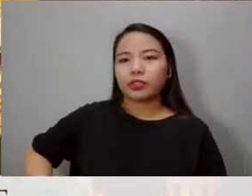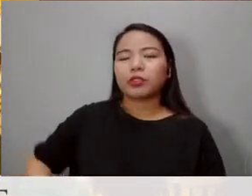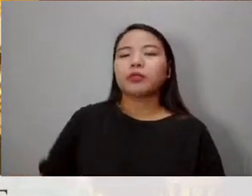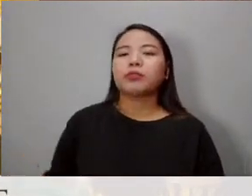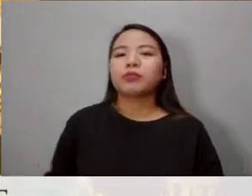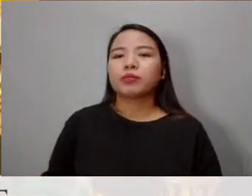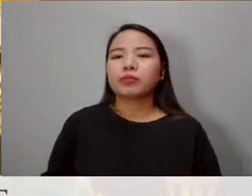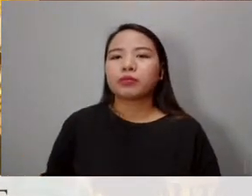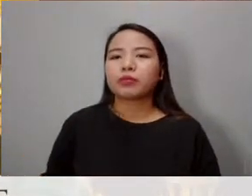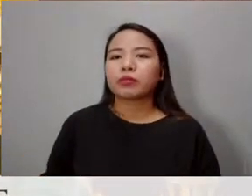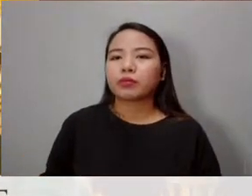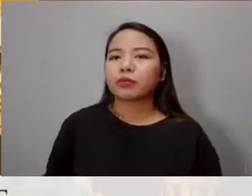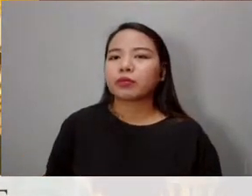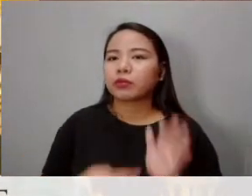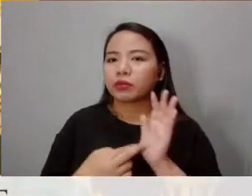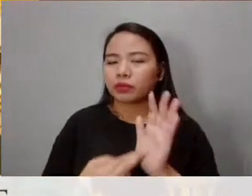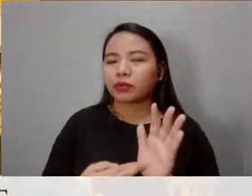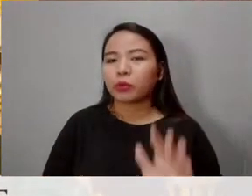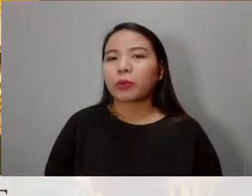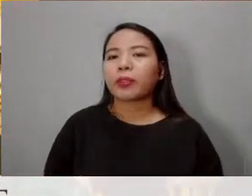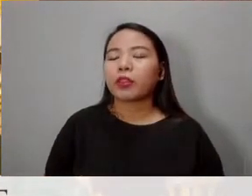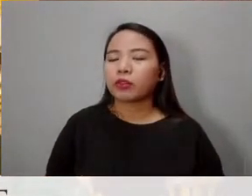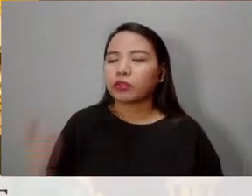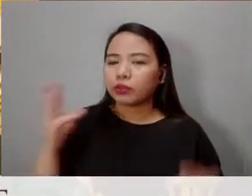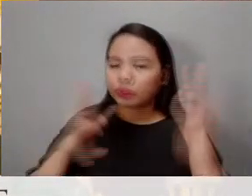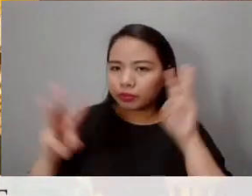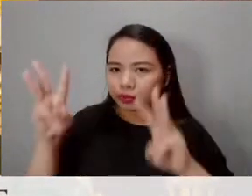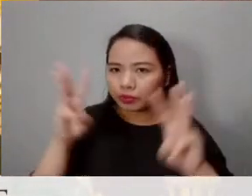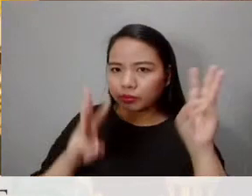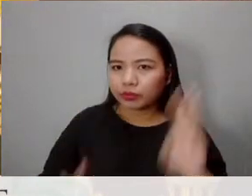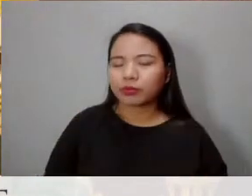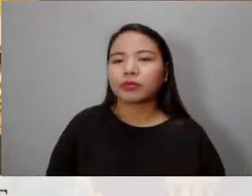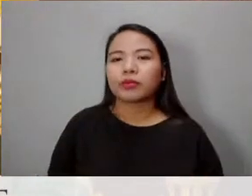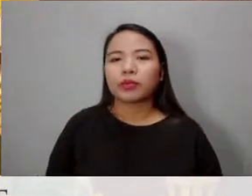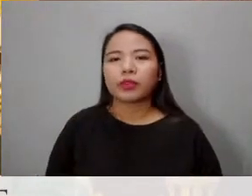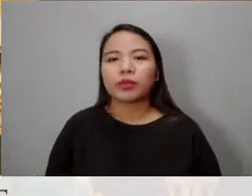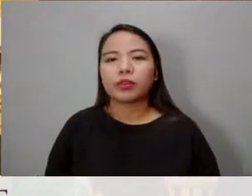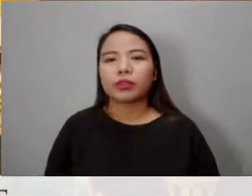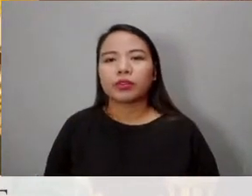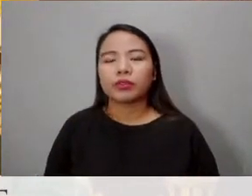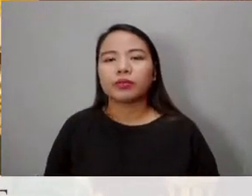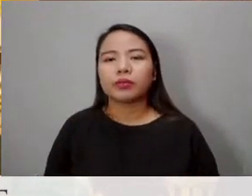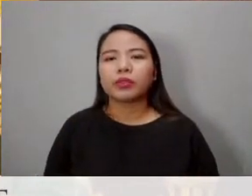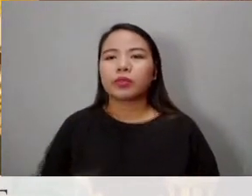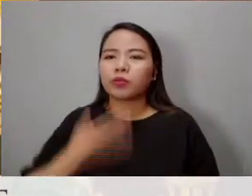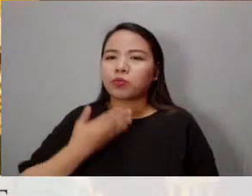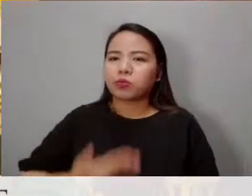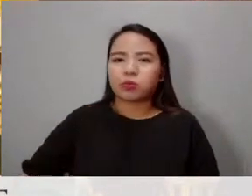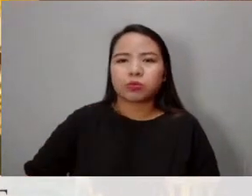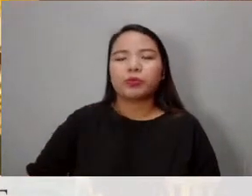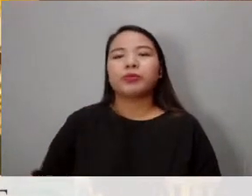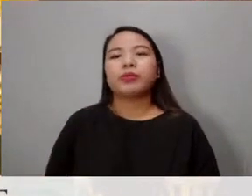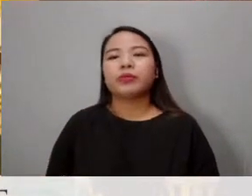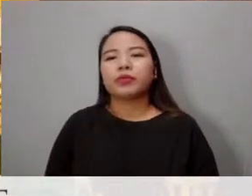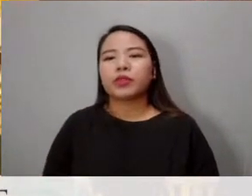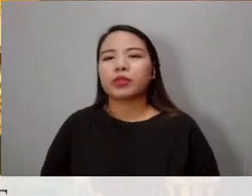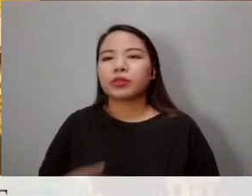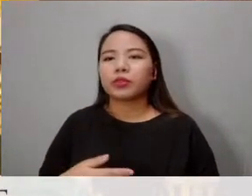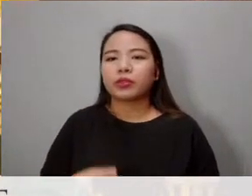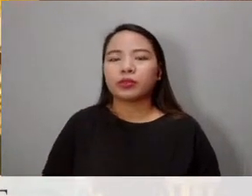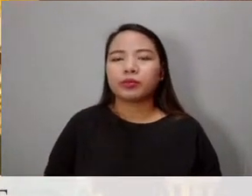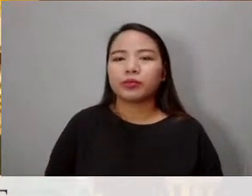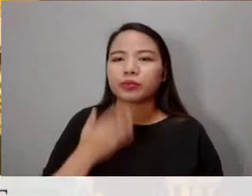tribulation or distress or persecution or famine or nakedness or danger or